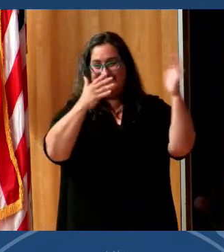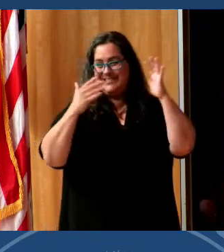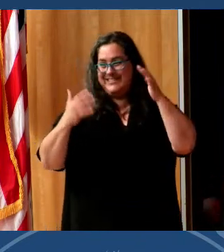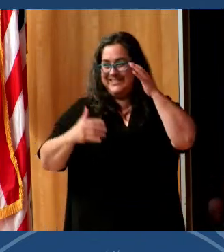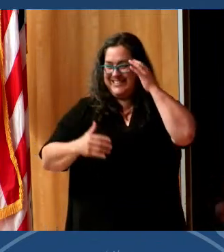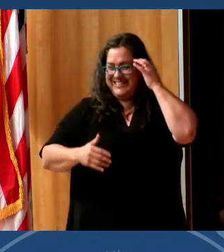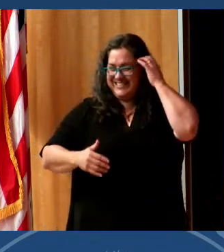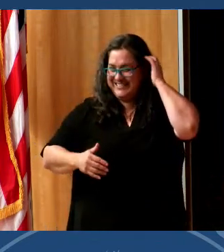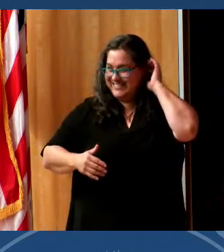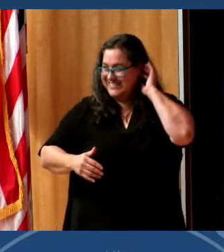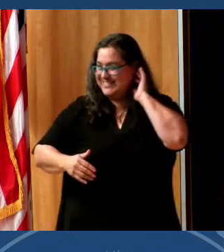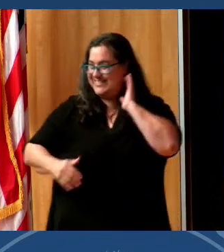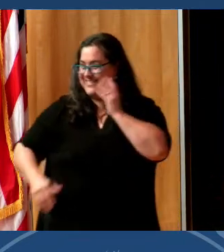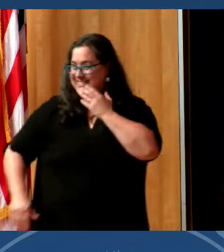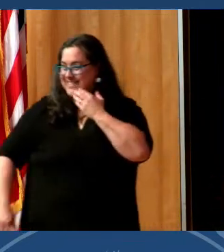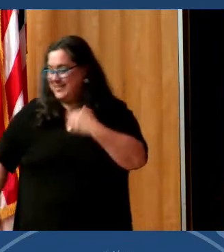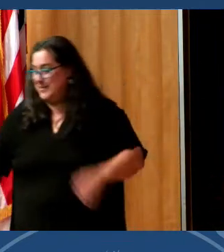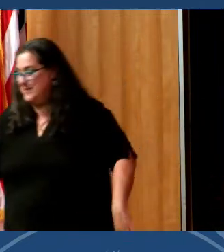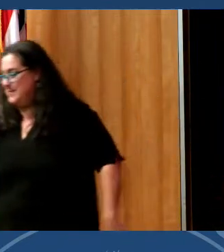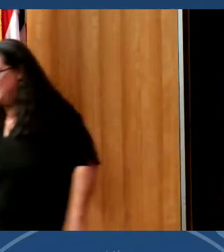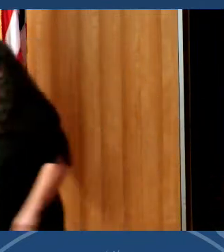I was nervous.